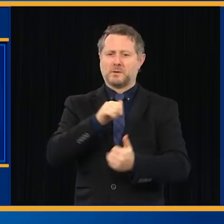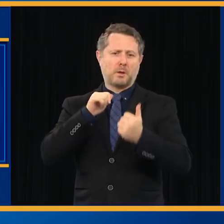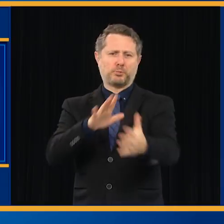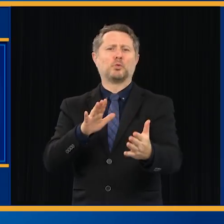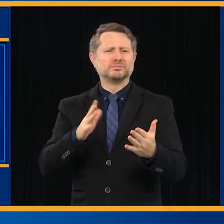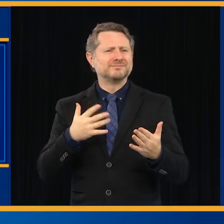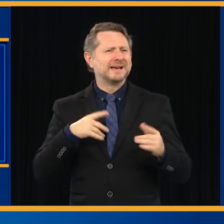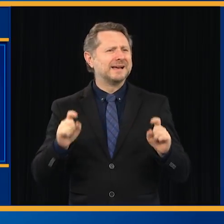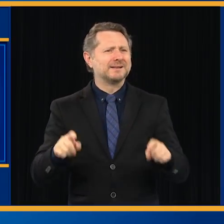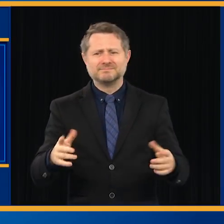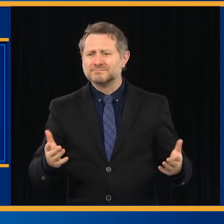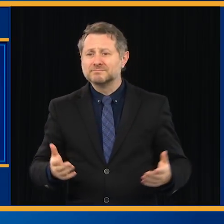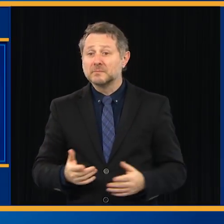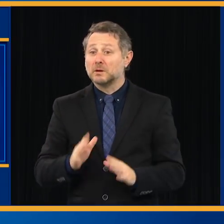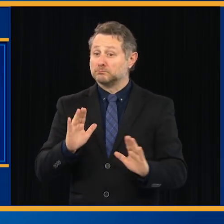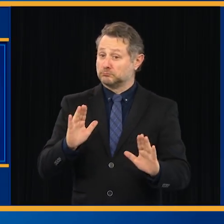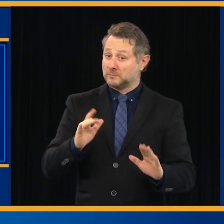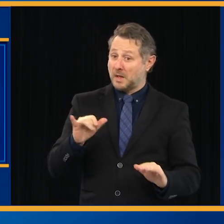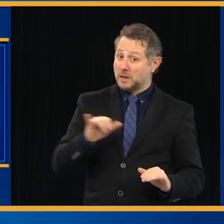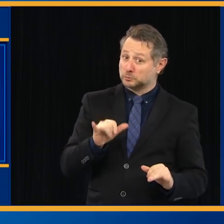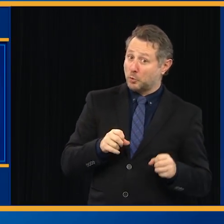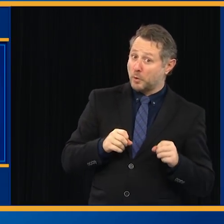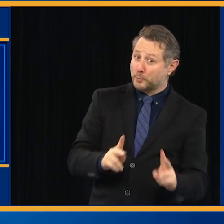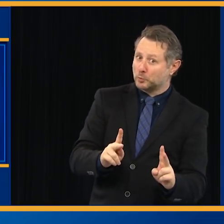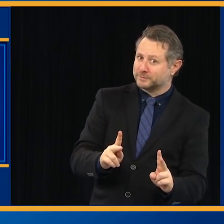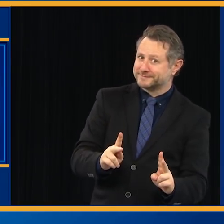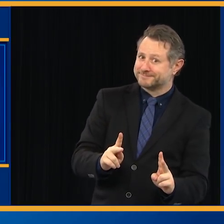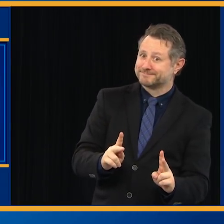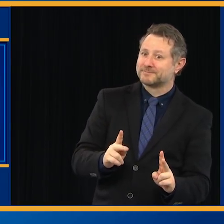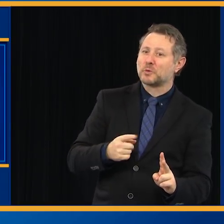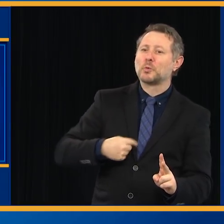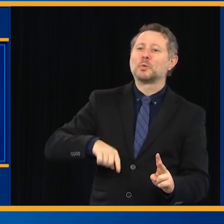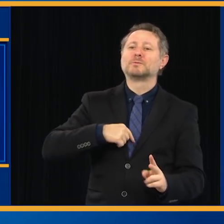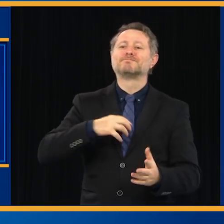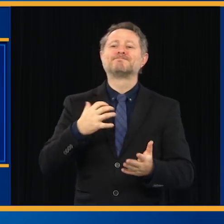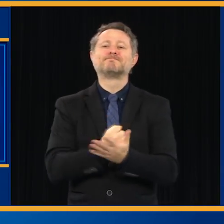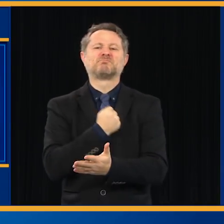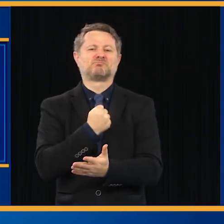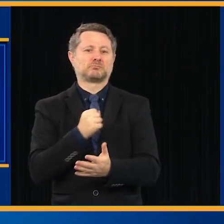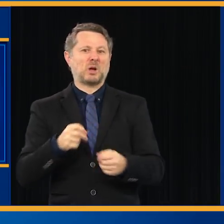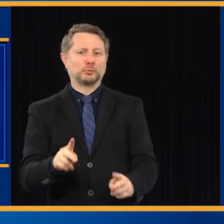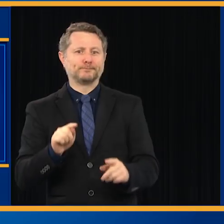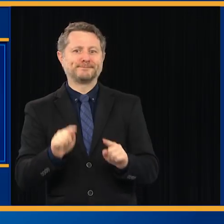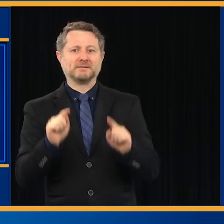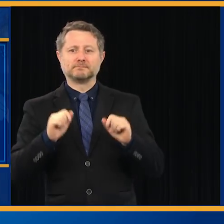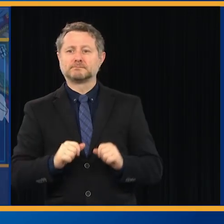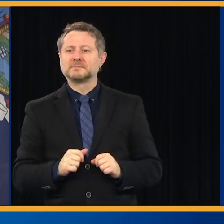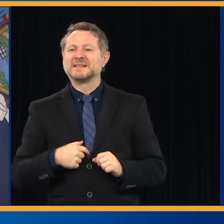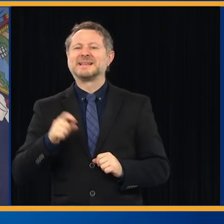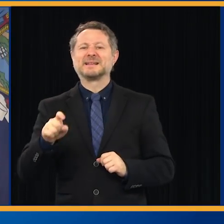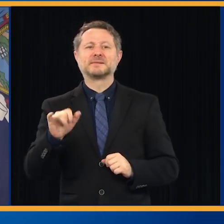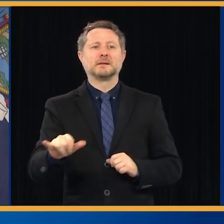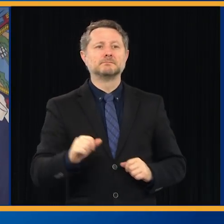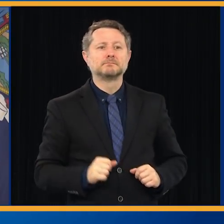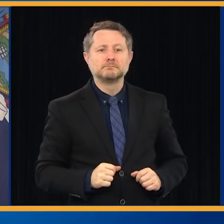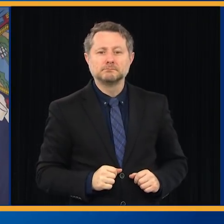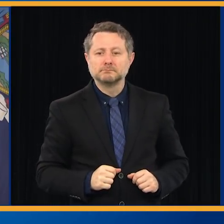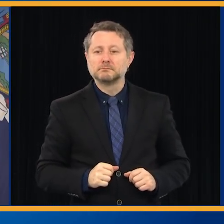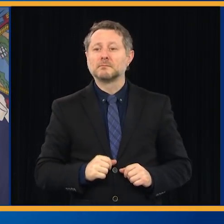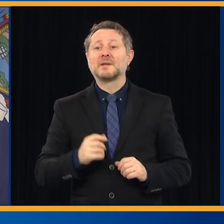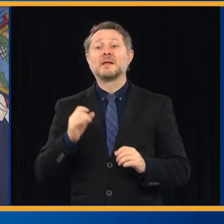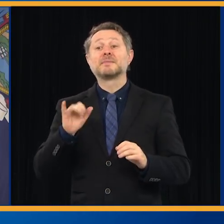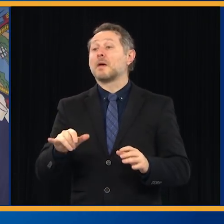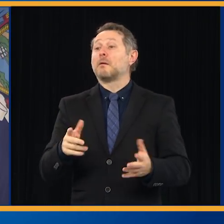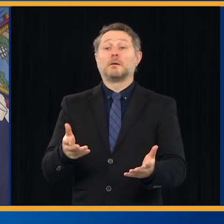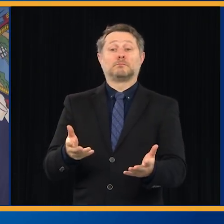there's also an economic opportunity in it, and we should take advantage of it because we need it, and it's not going away,